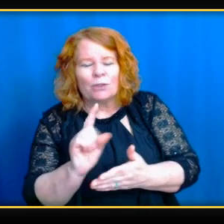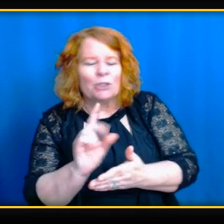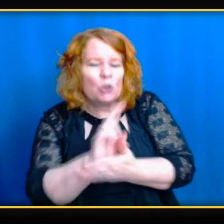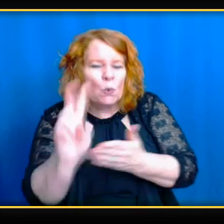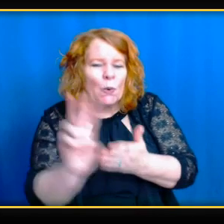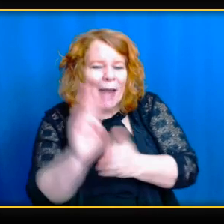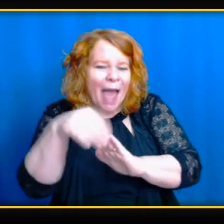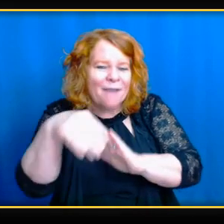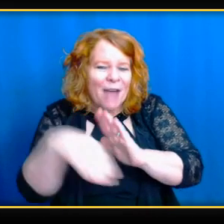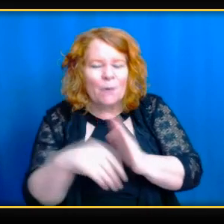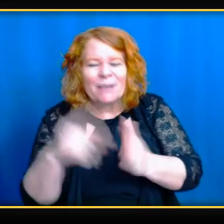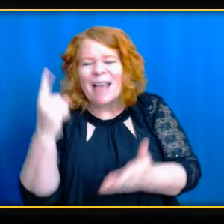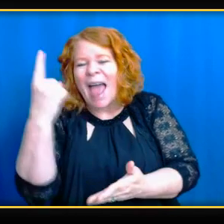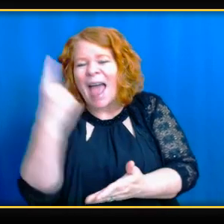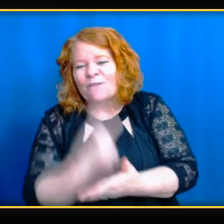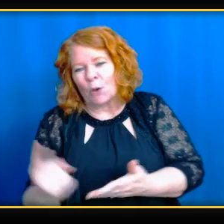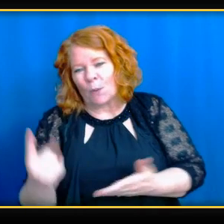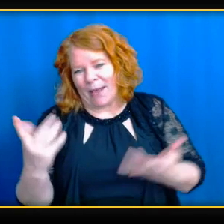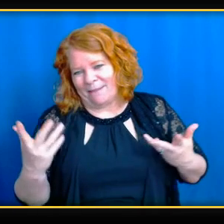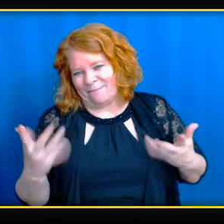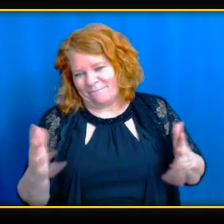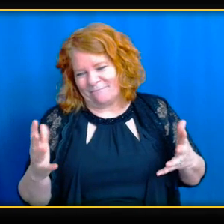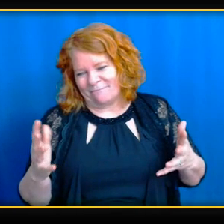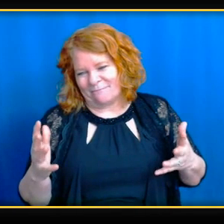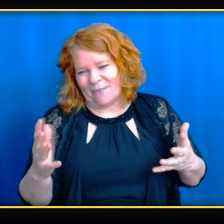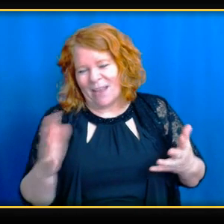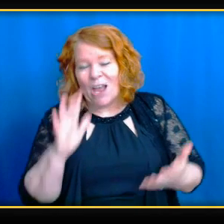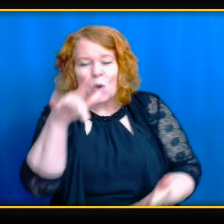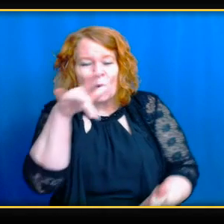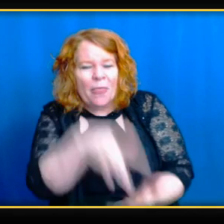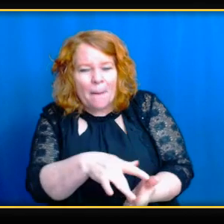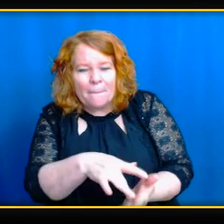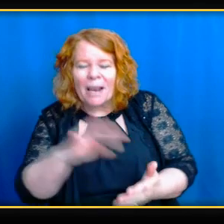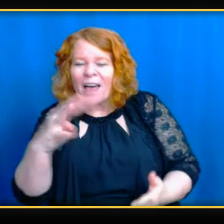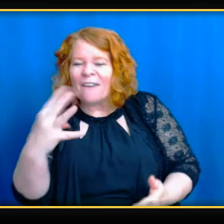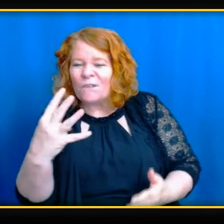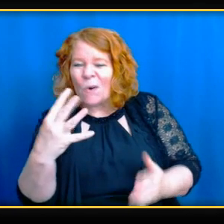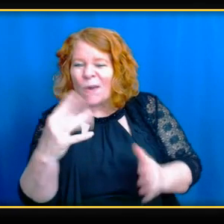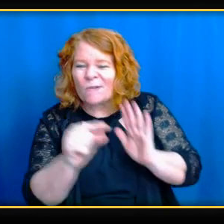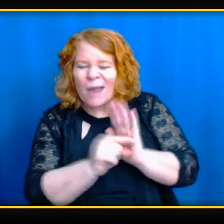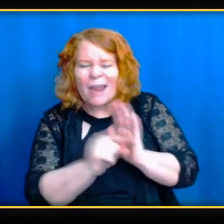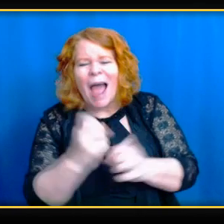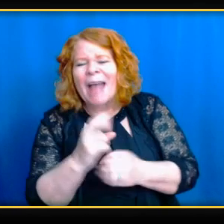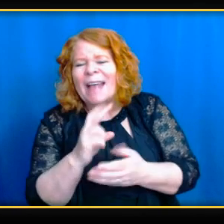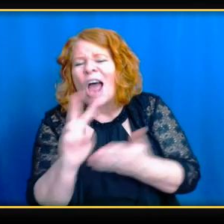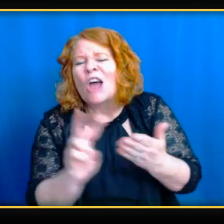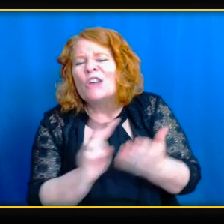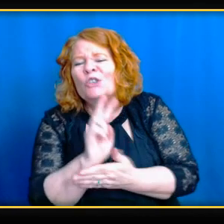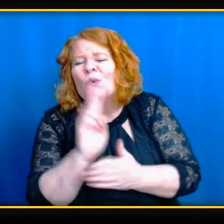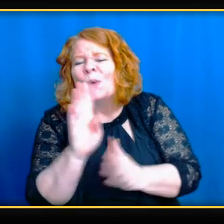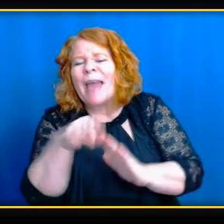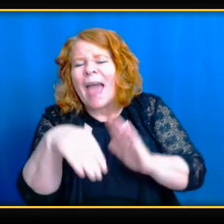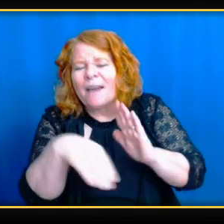so for until the middle of the 4th grade, I was getting 2.5 hours a week of education.